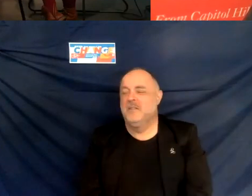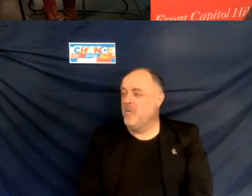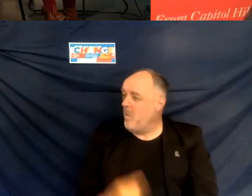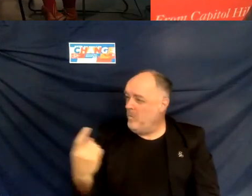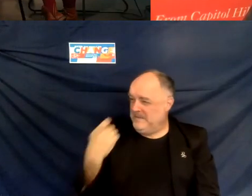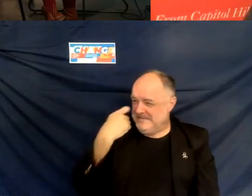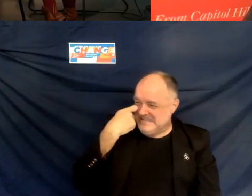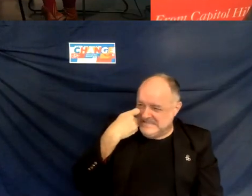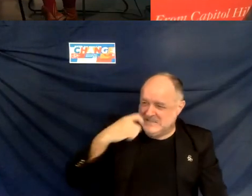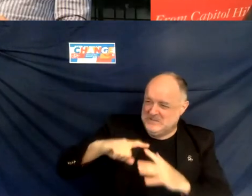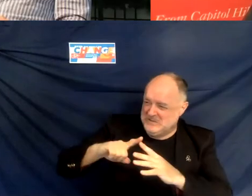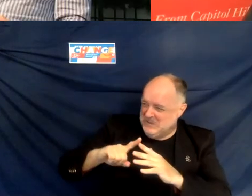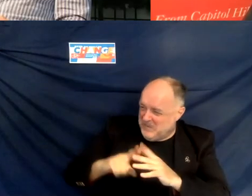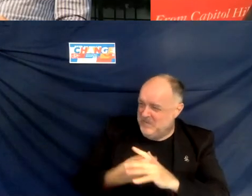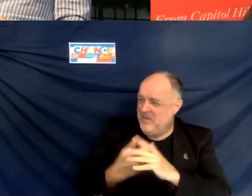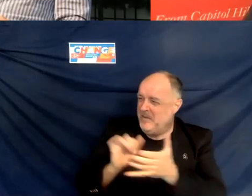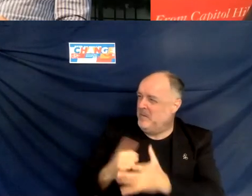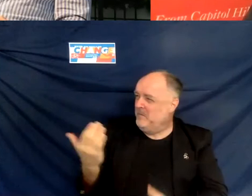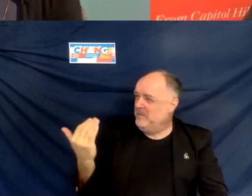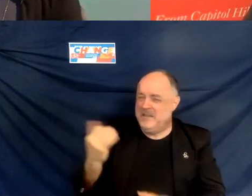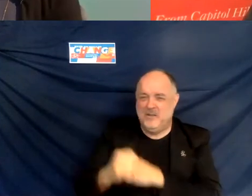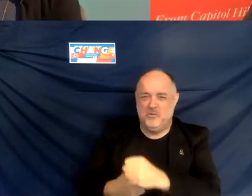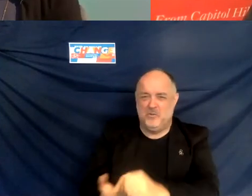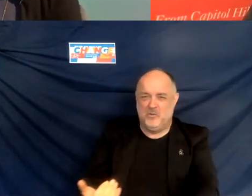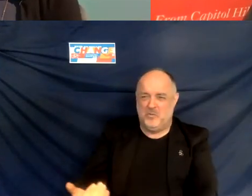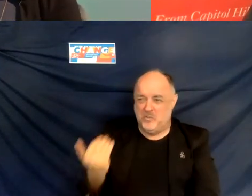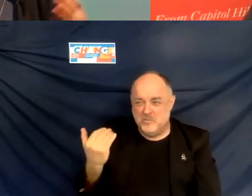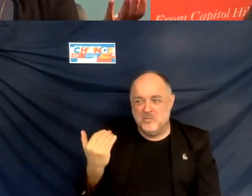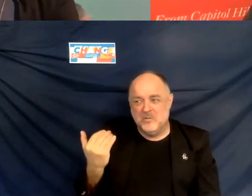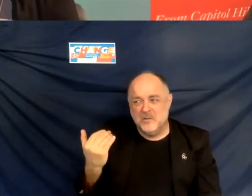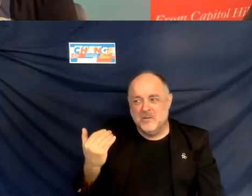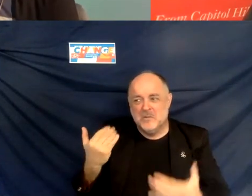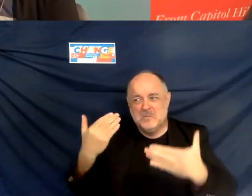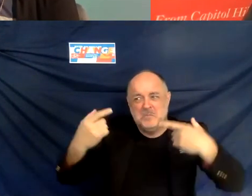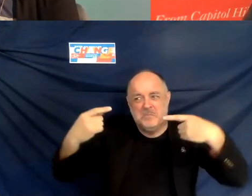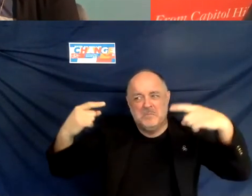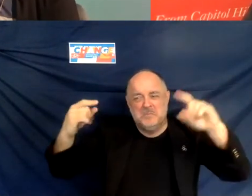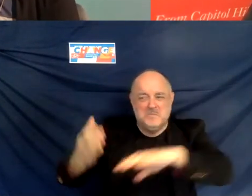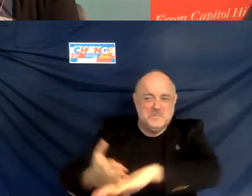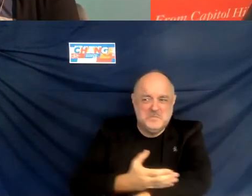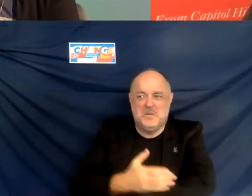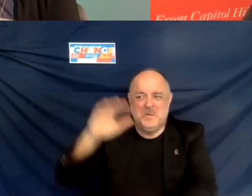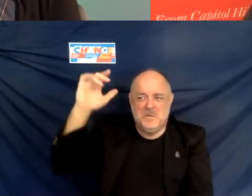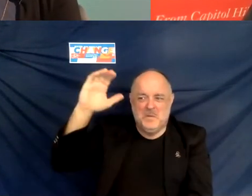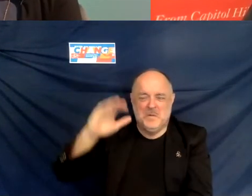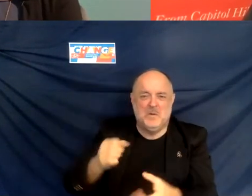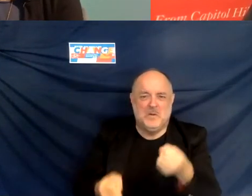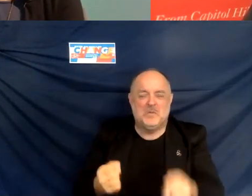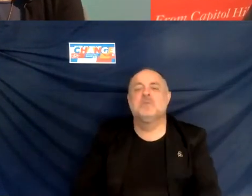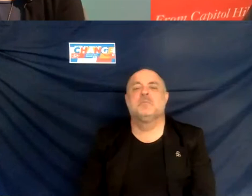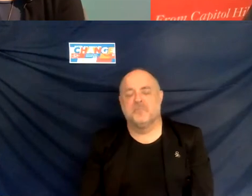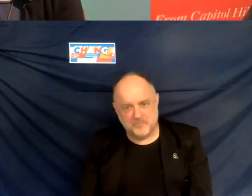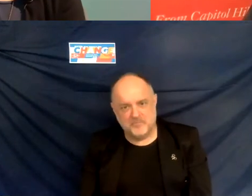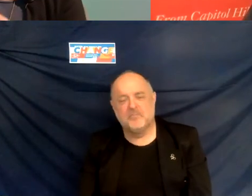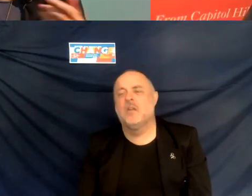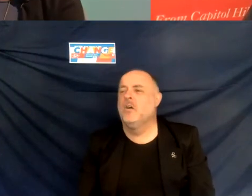implemented 15 years ago. Mm-hmm. Well, and I think the other thing beyond the city center too that's interesting is that there is investment being placed